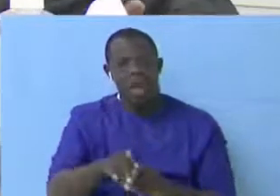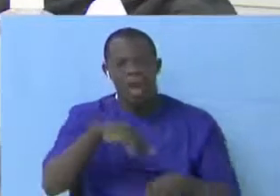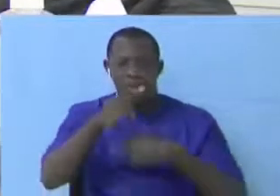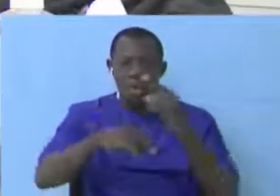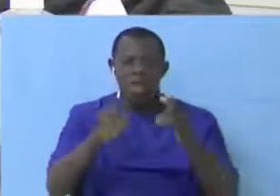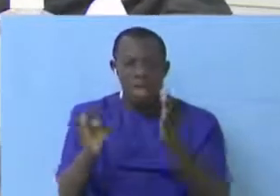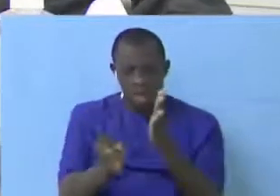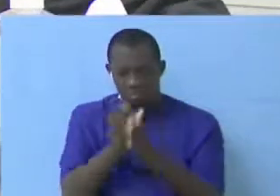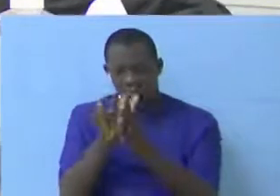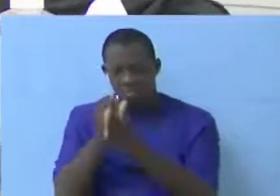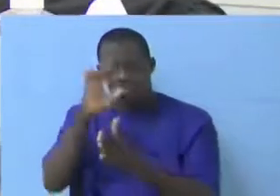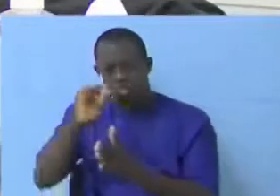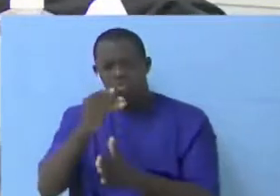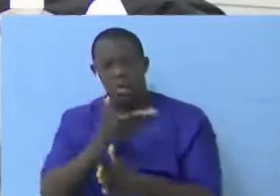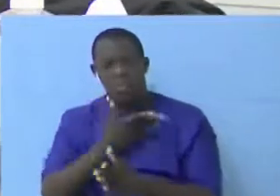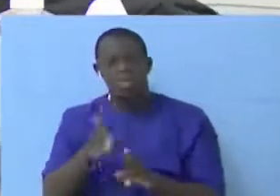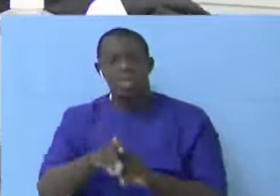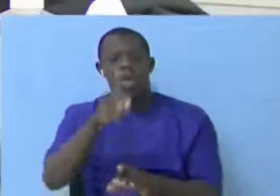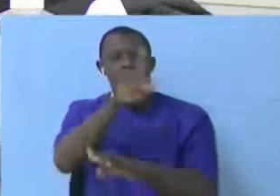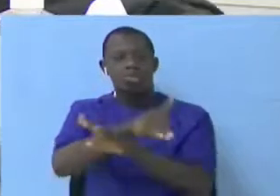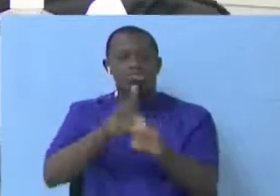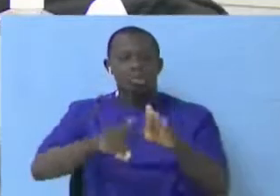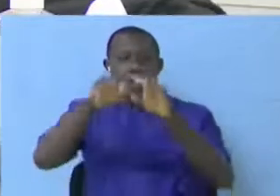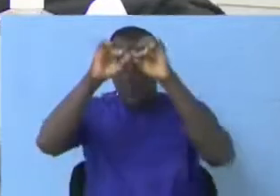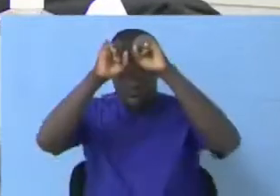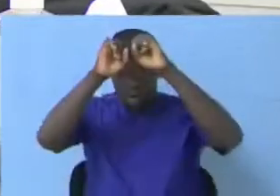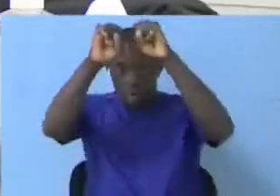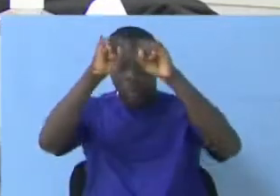and the position of the government was, this is not true.